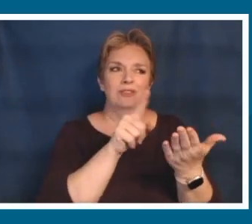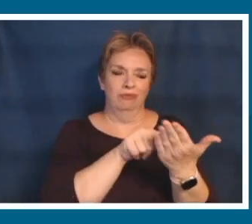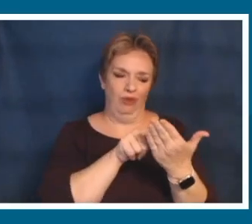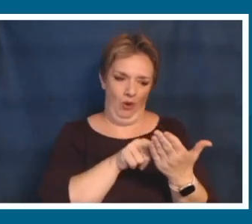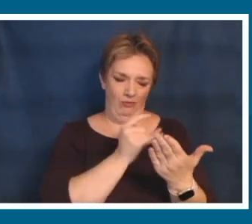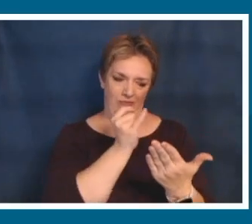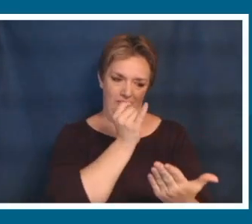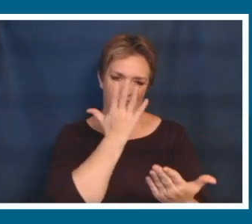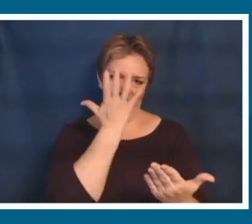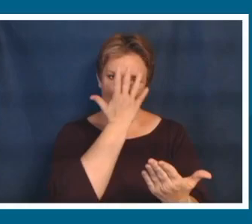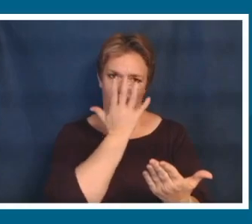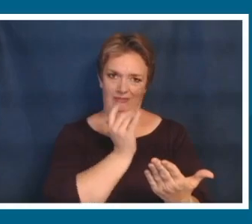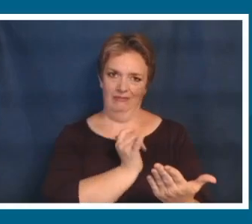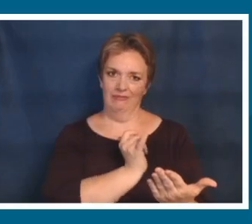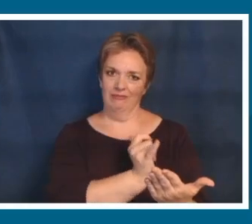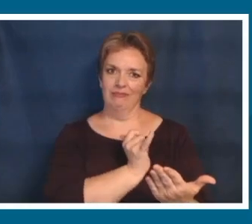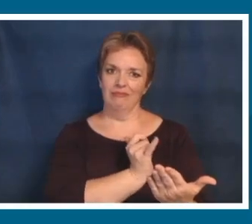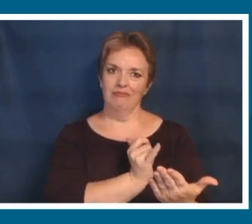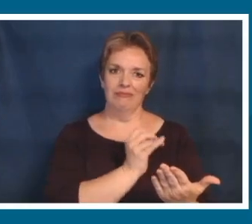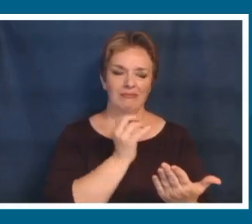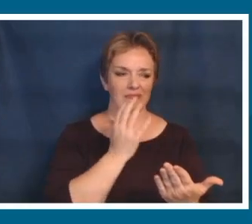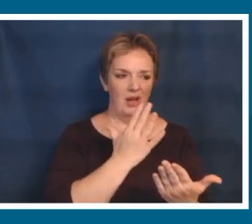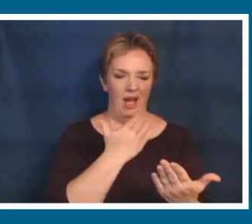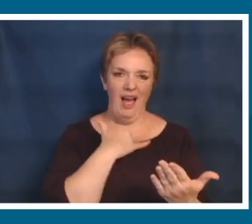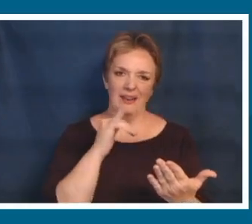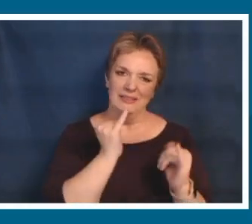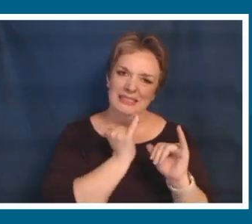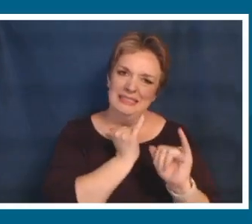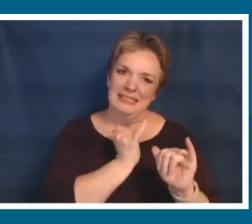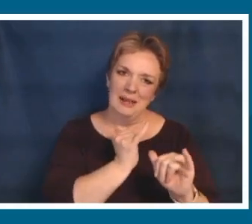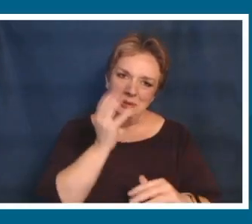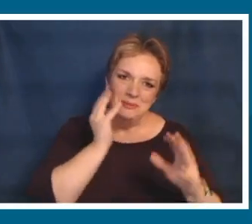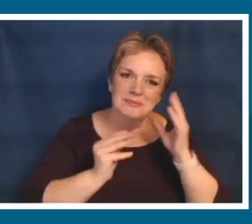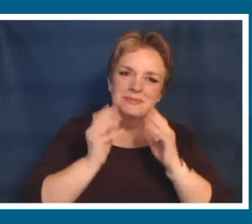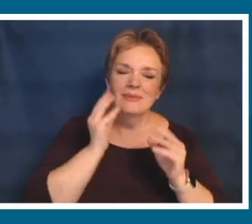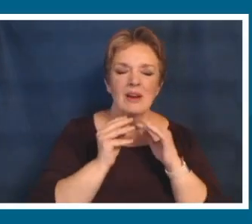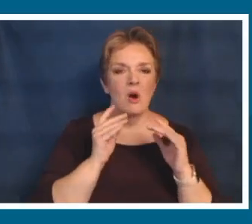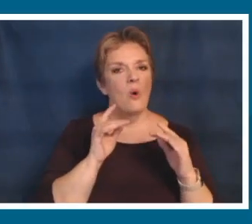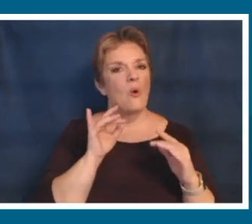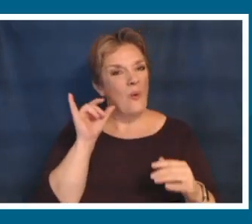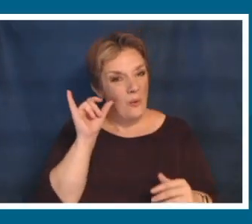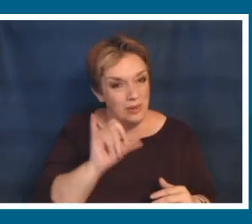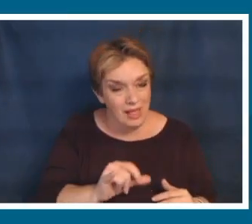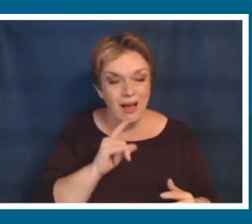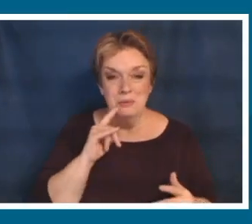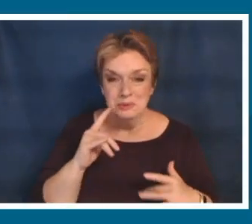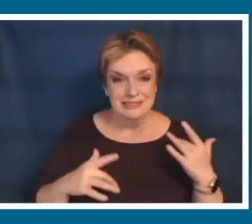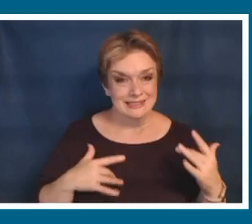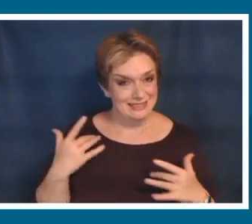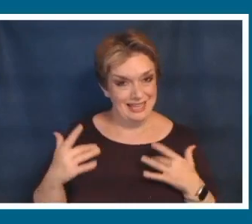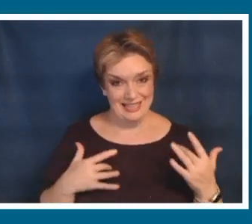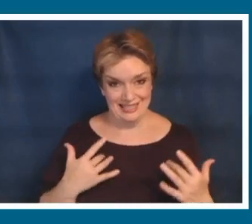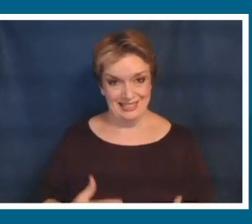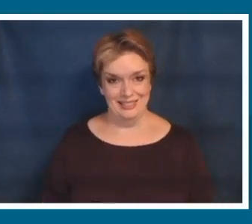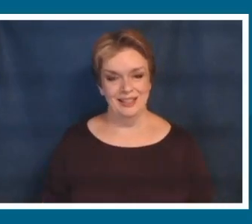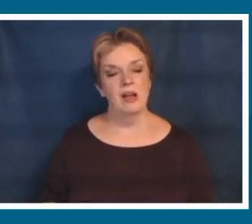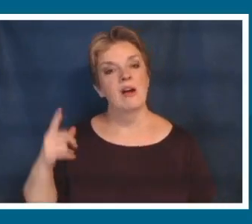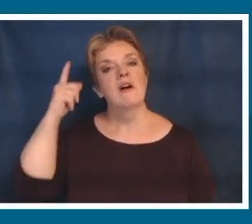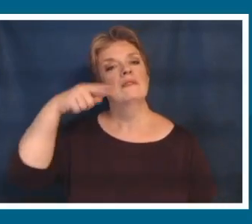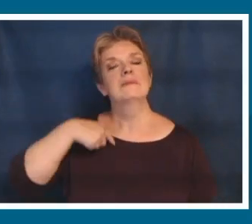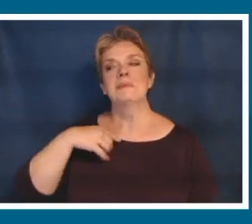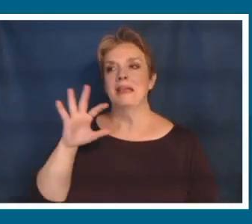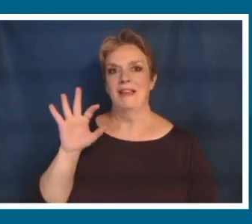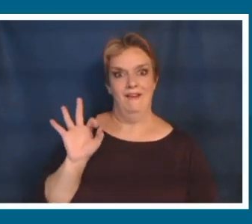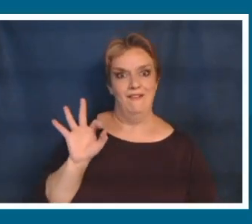my perspective, who could visually look like me, was exciting. And so the fun to me is demystifying